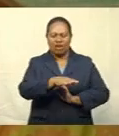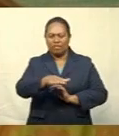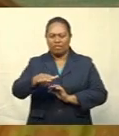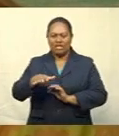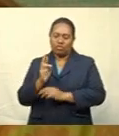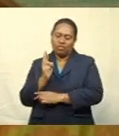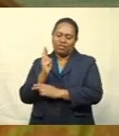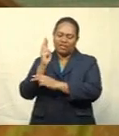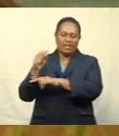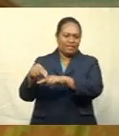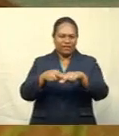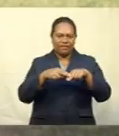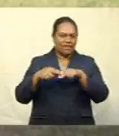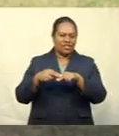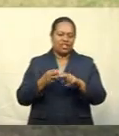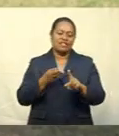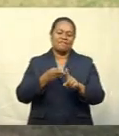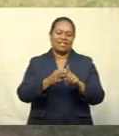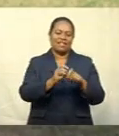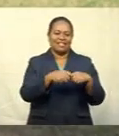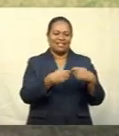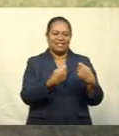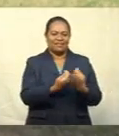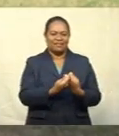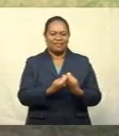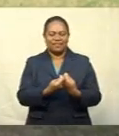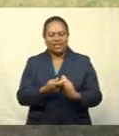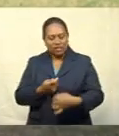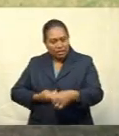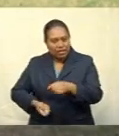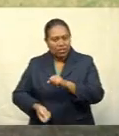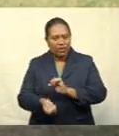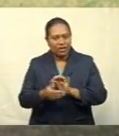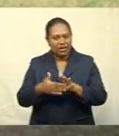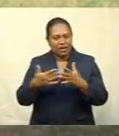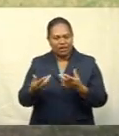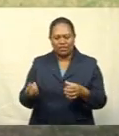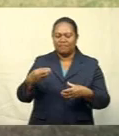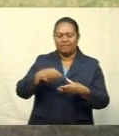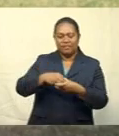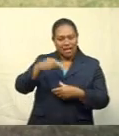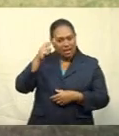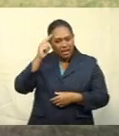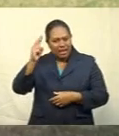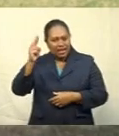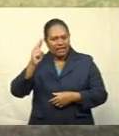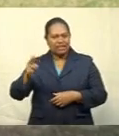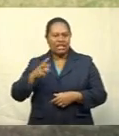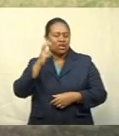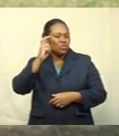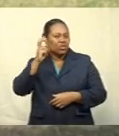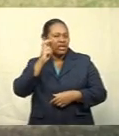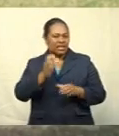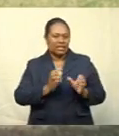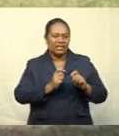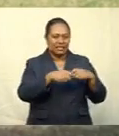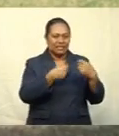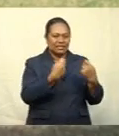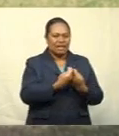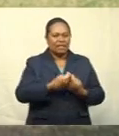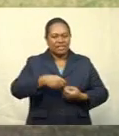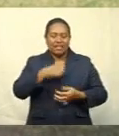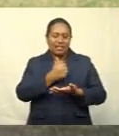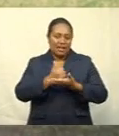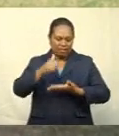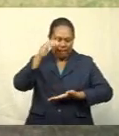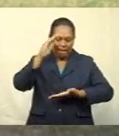Fiji in the main team. 30 cricketers are part of the national training squad. The number will then be reduced by